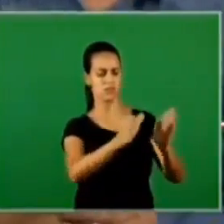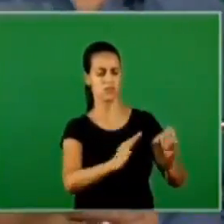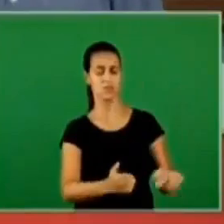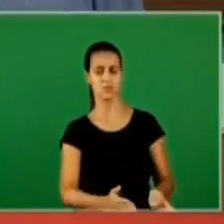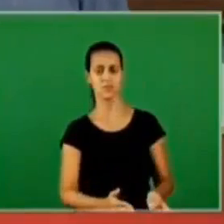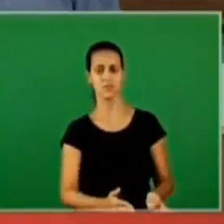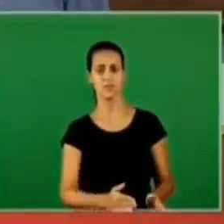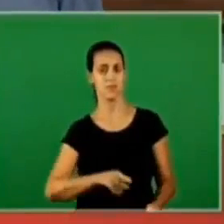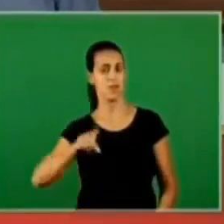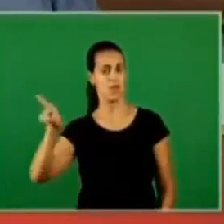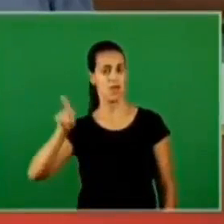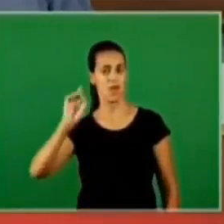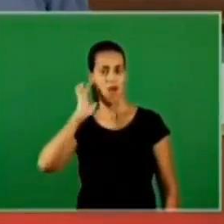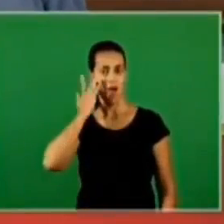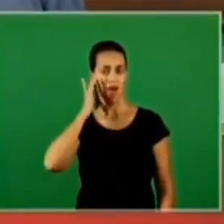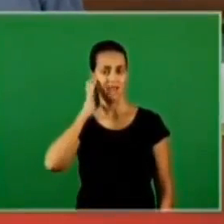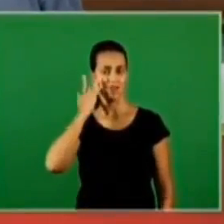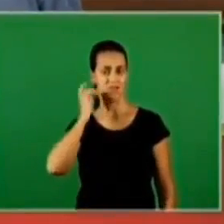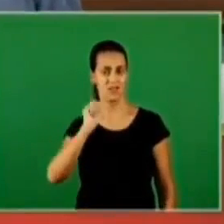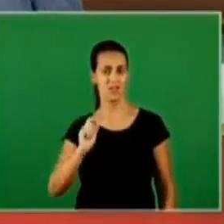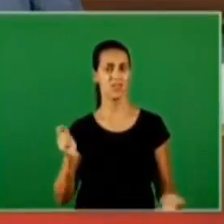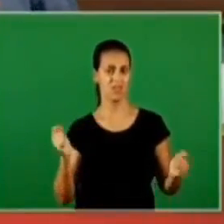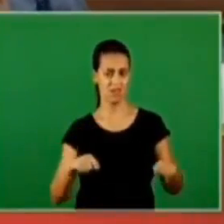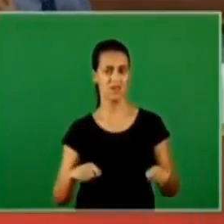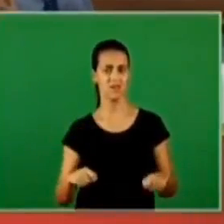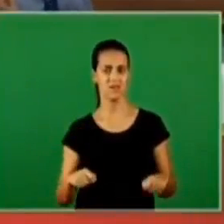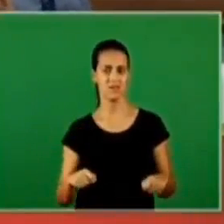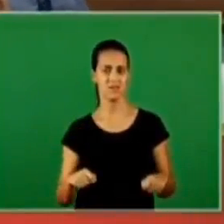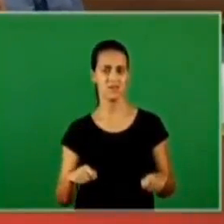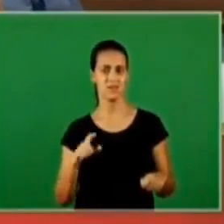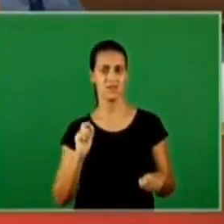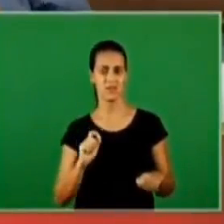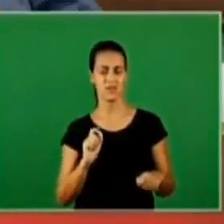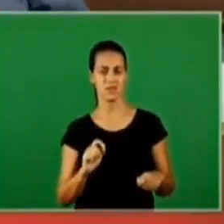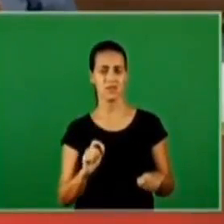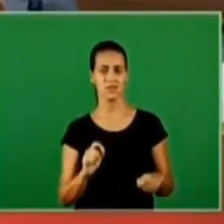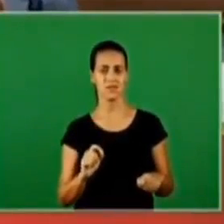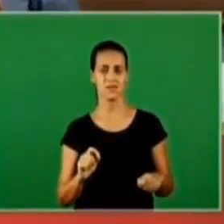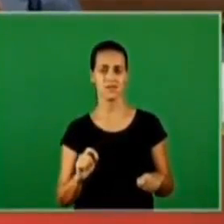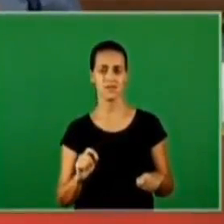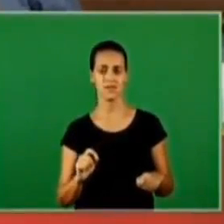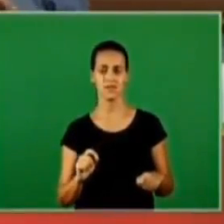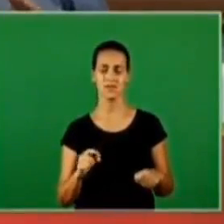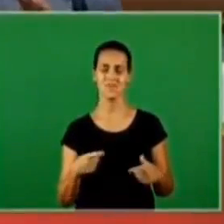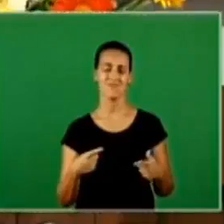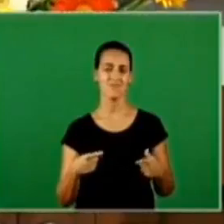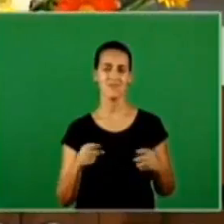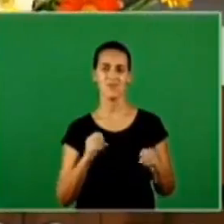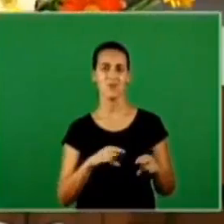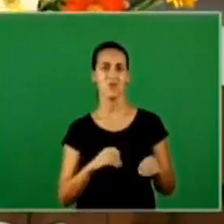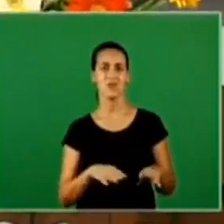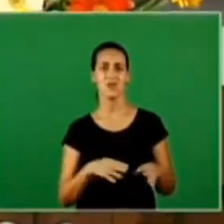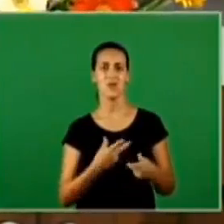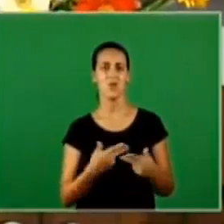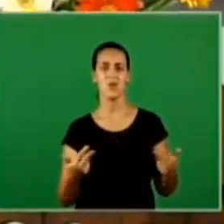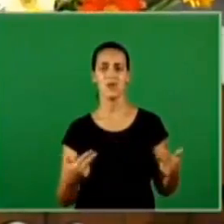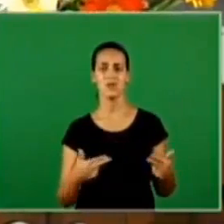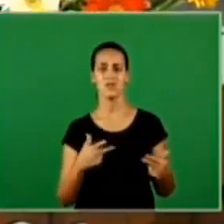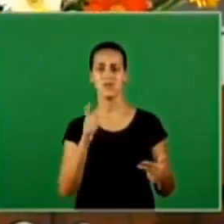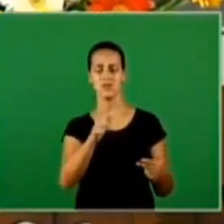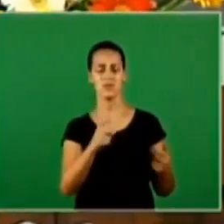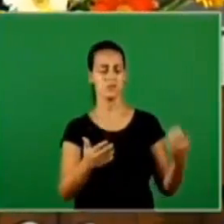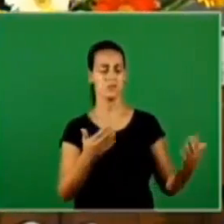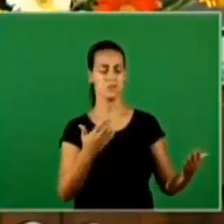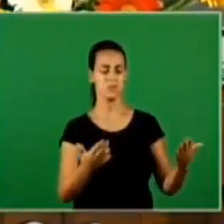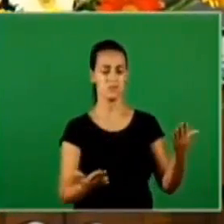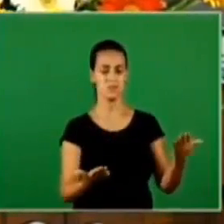look like a human. So then they think that they are able to bring to you a few aspects and